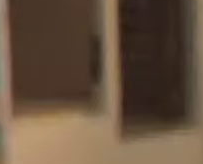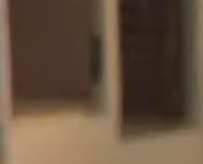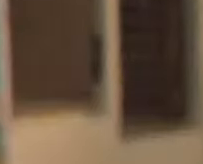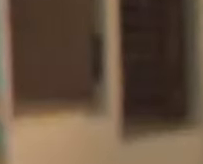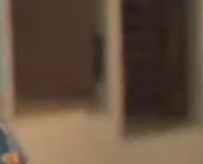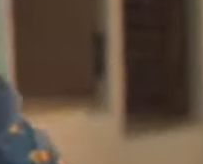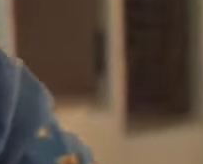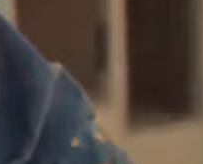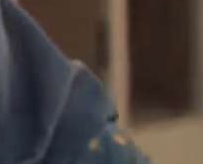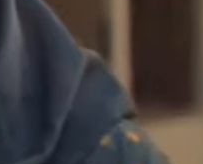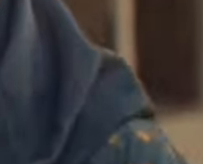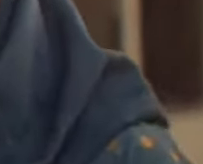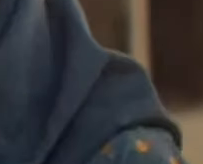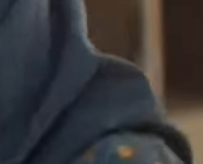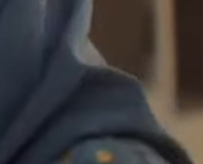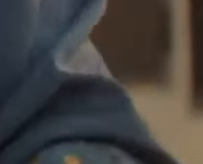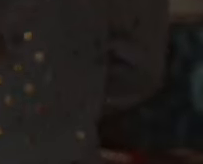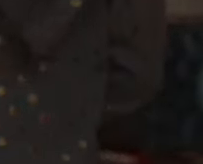Matumaini